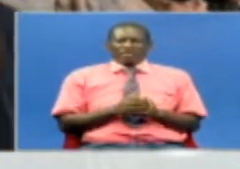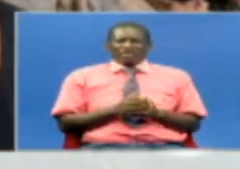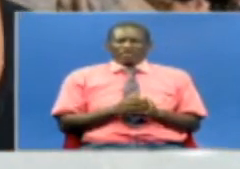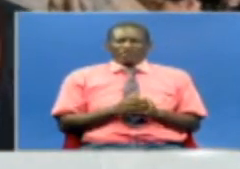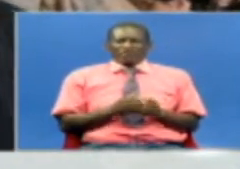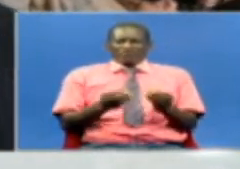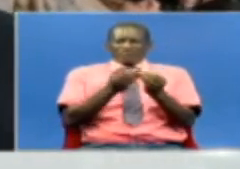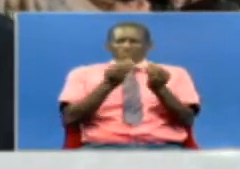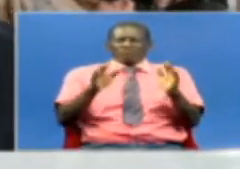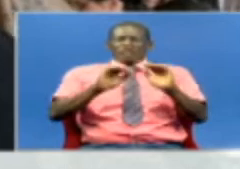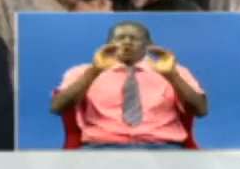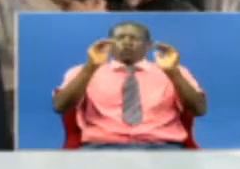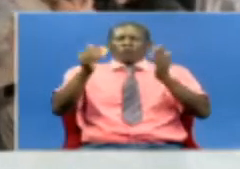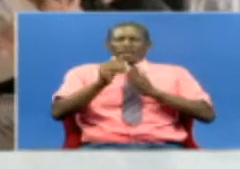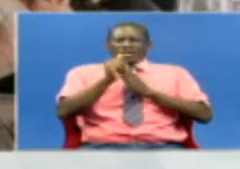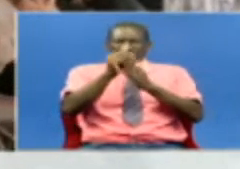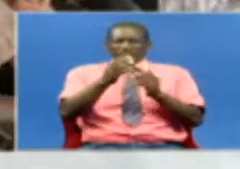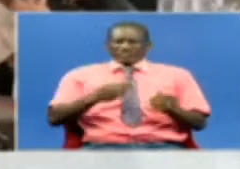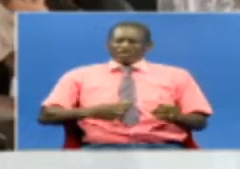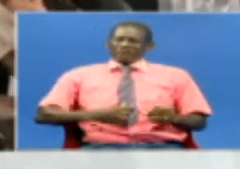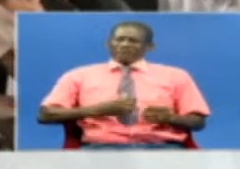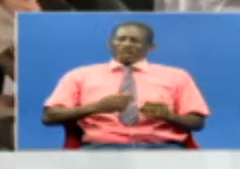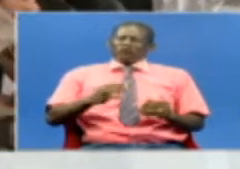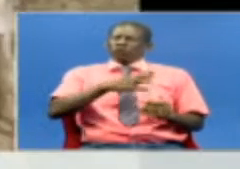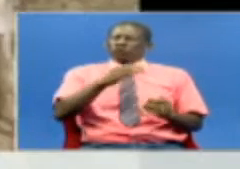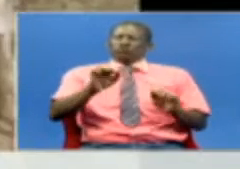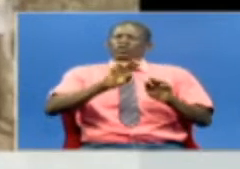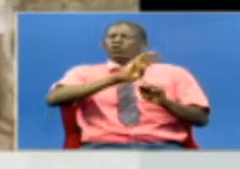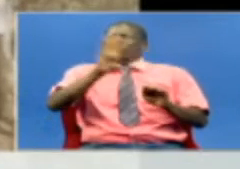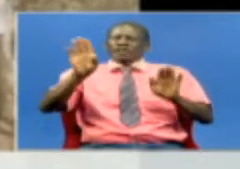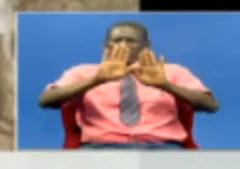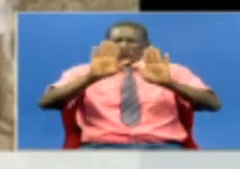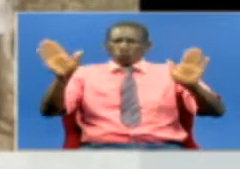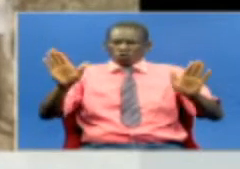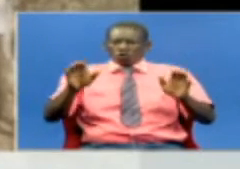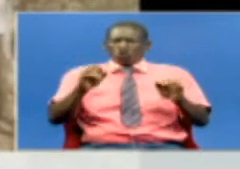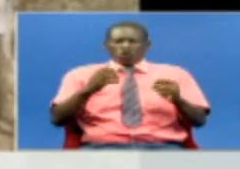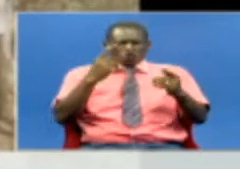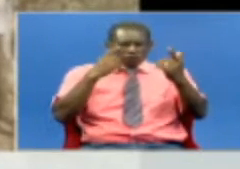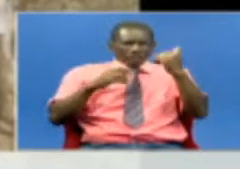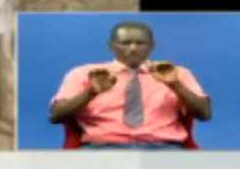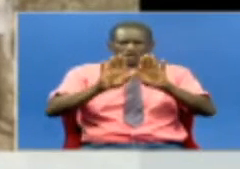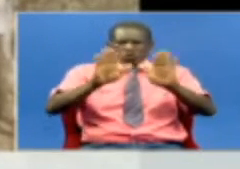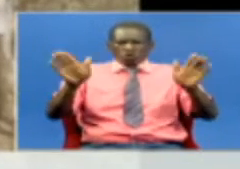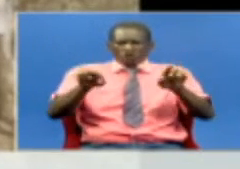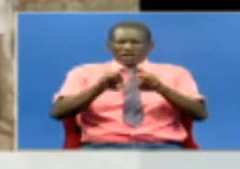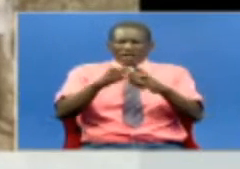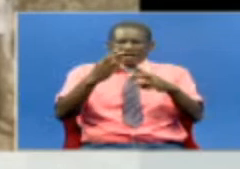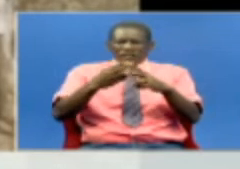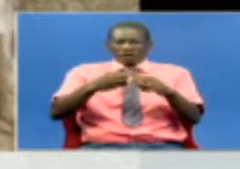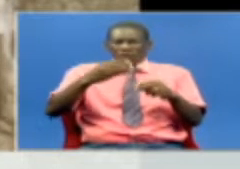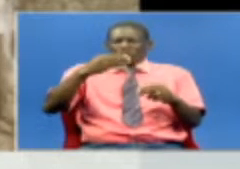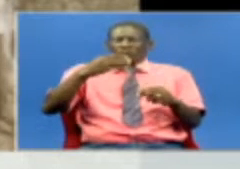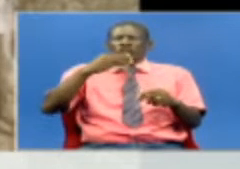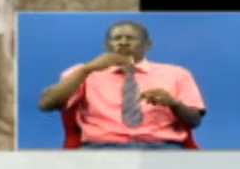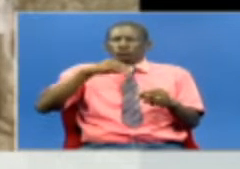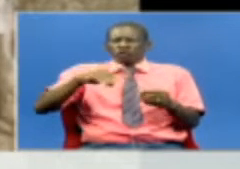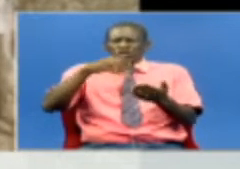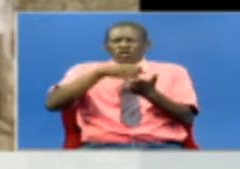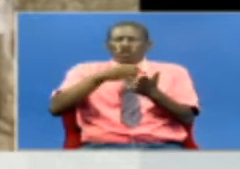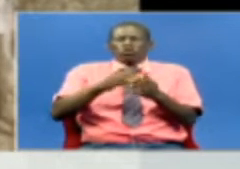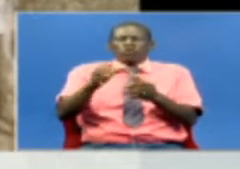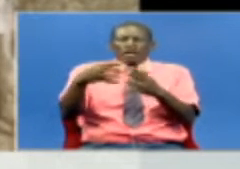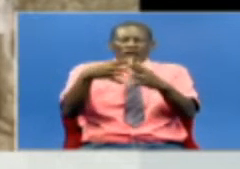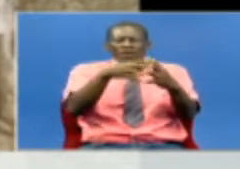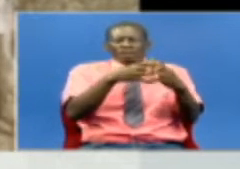Many world leaders have visited the Western Wall, or the Wailing Wall as is named by the Jews, including US